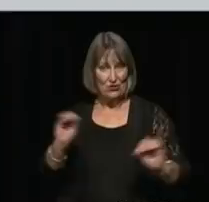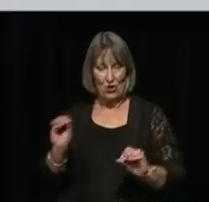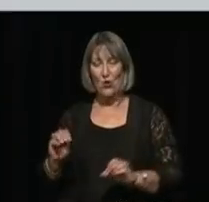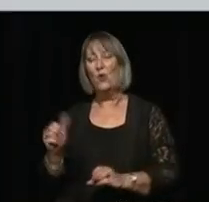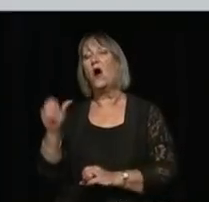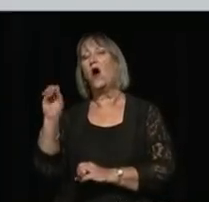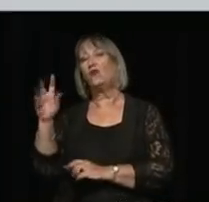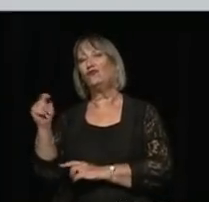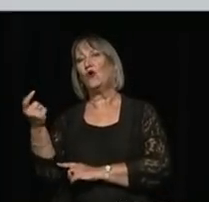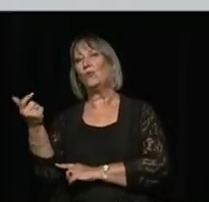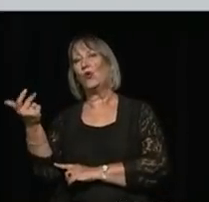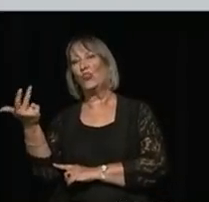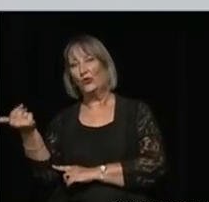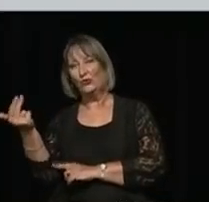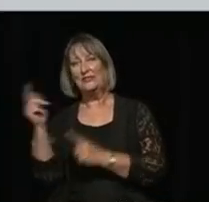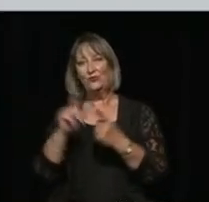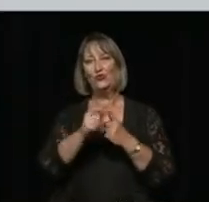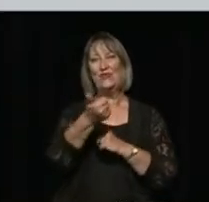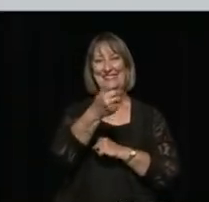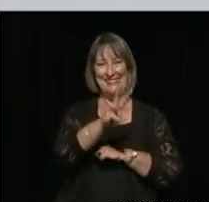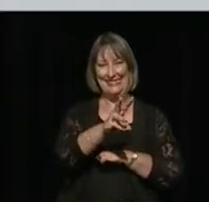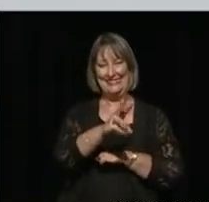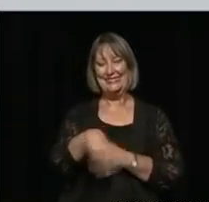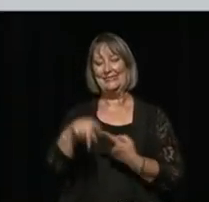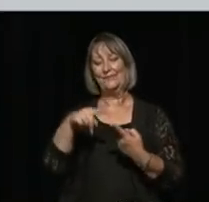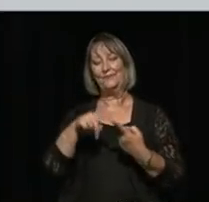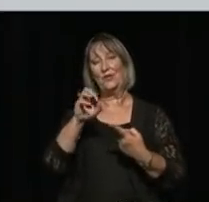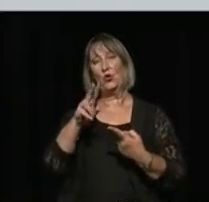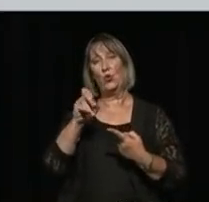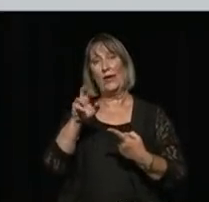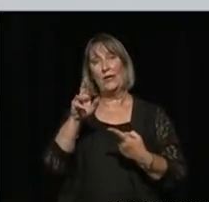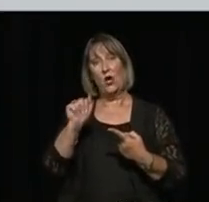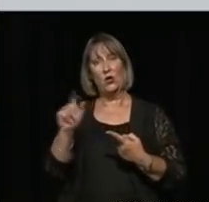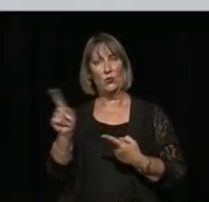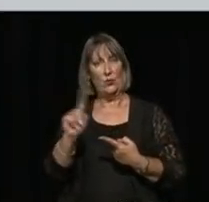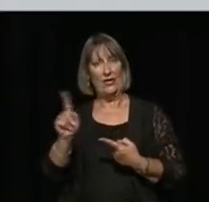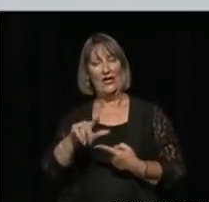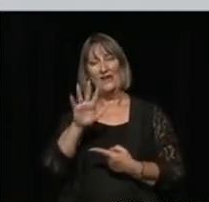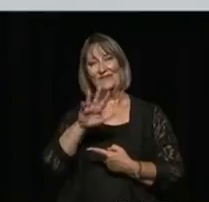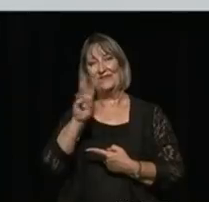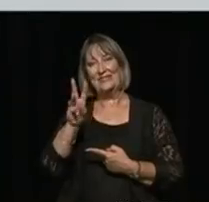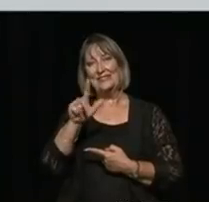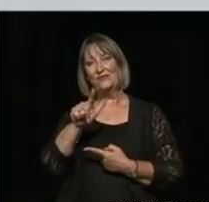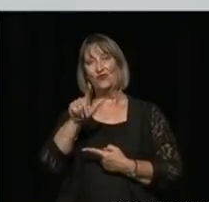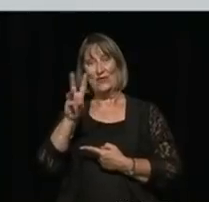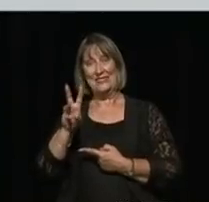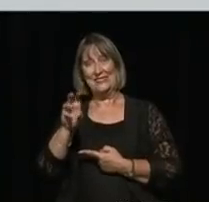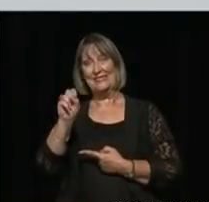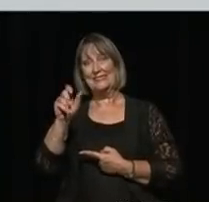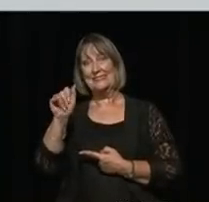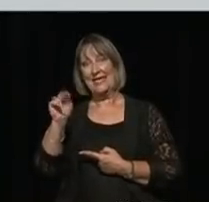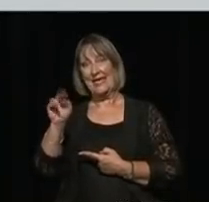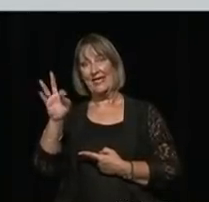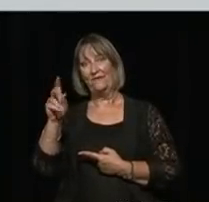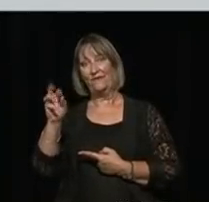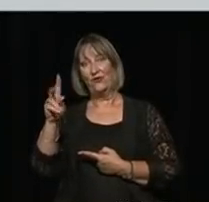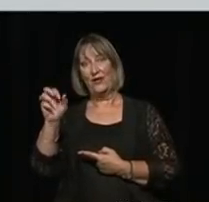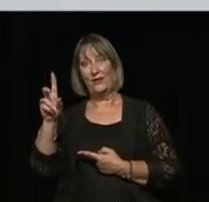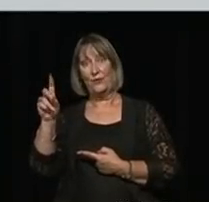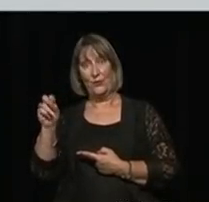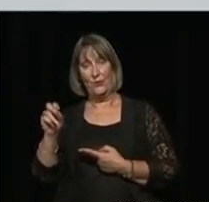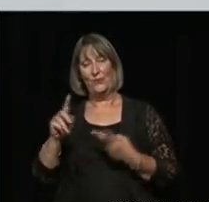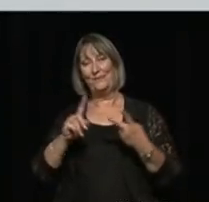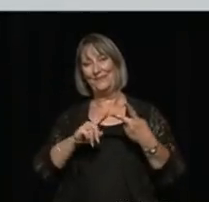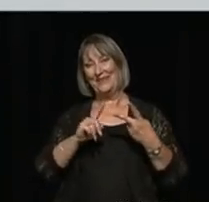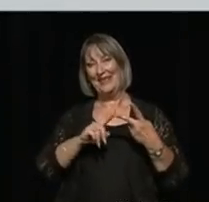16th from 10 a.m. to 2 p.m. Cuellar Community Center is located at 5626 San Fernando, and Ramirez Community Center is